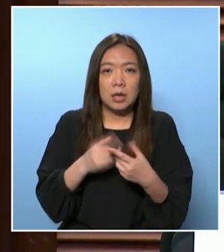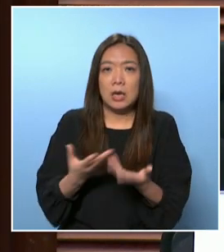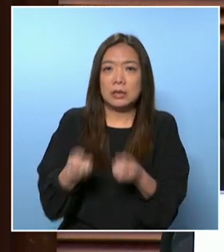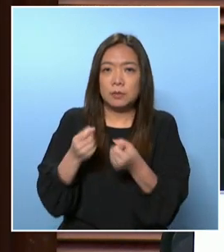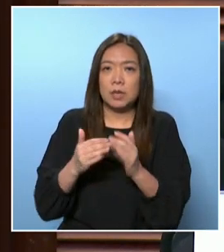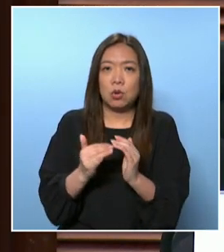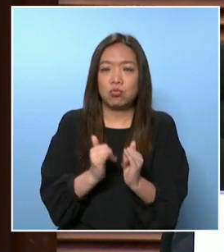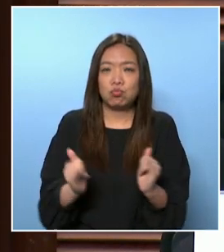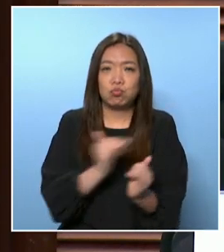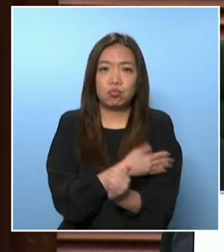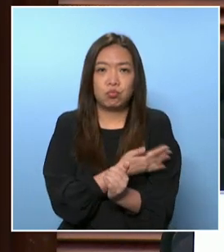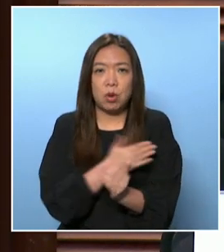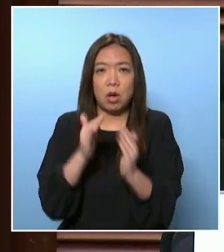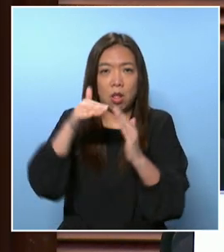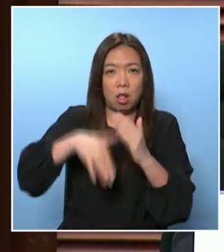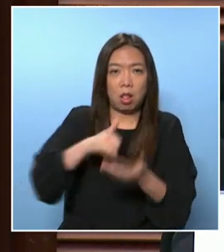would